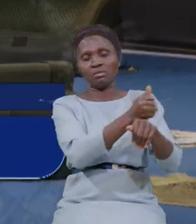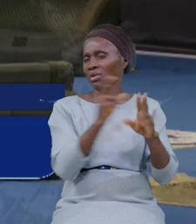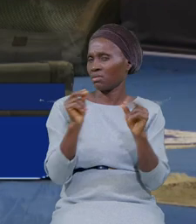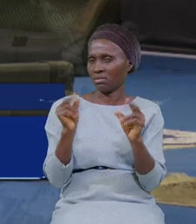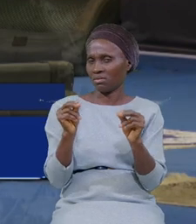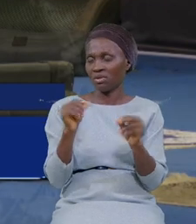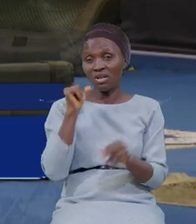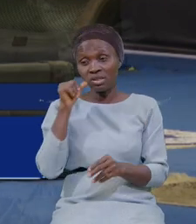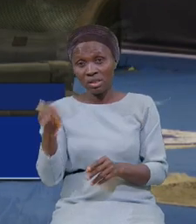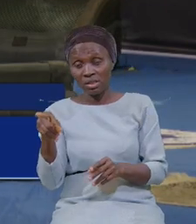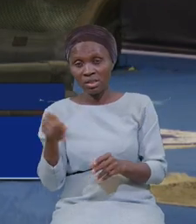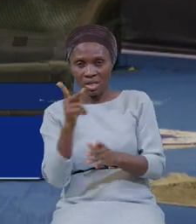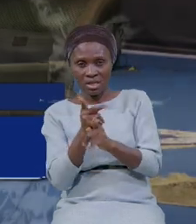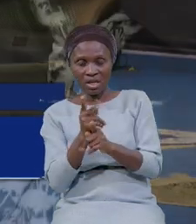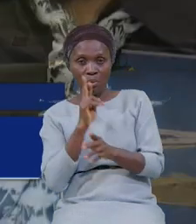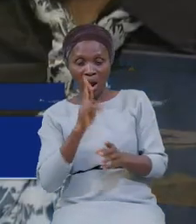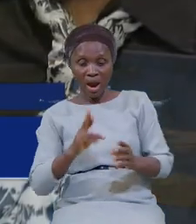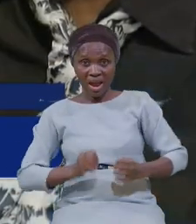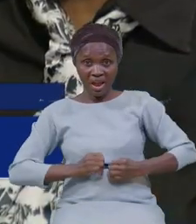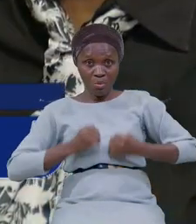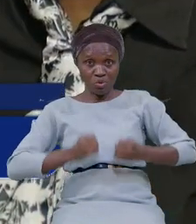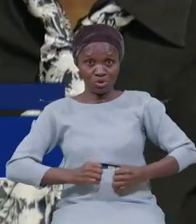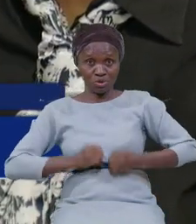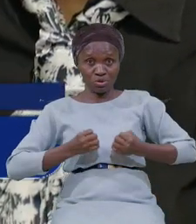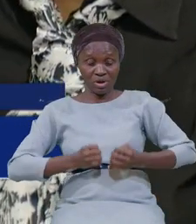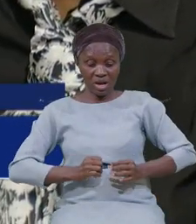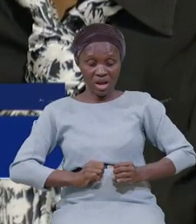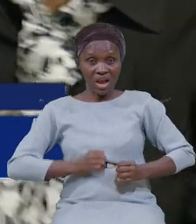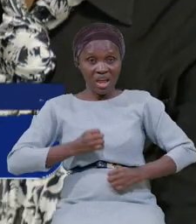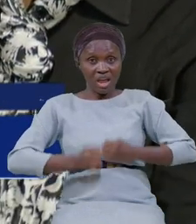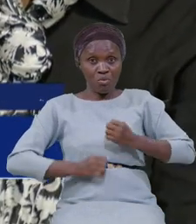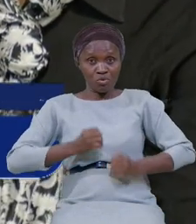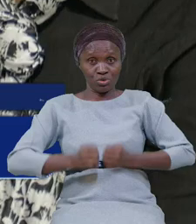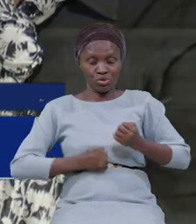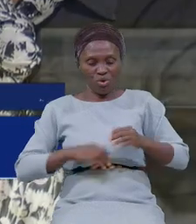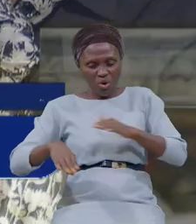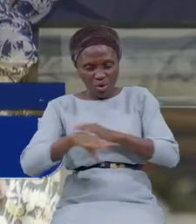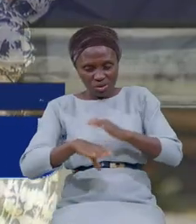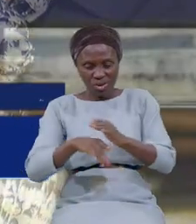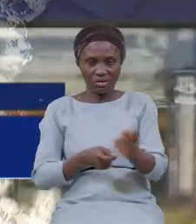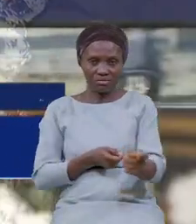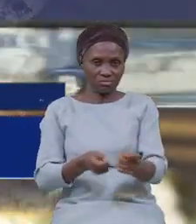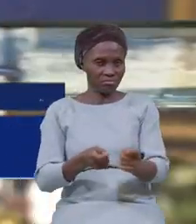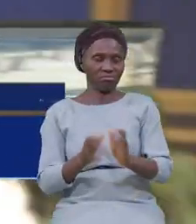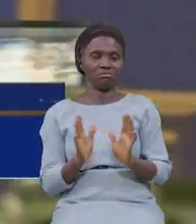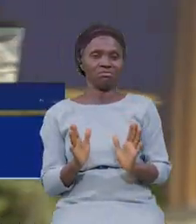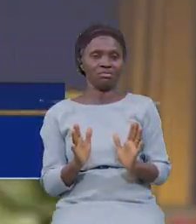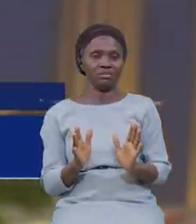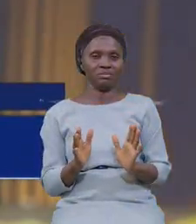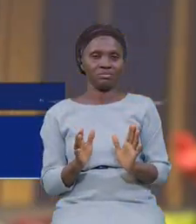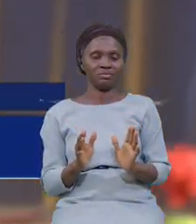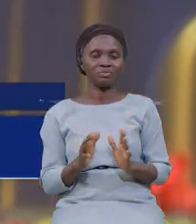under control. Can you think of that? These are the changes we want to start with. That you